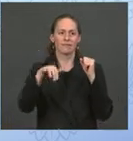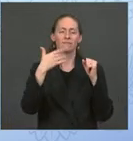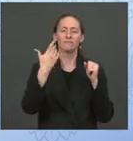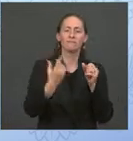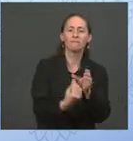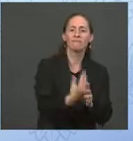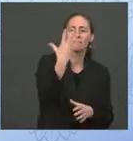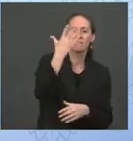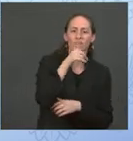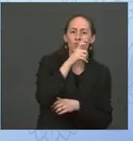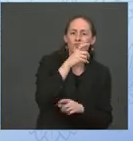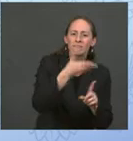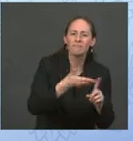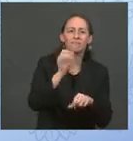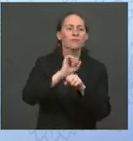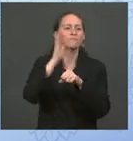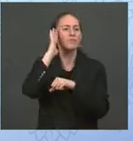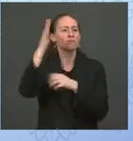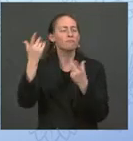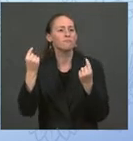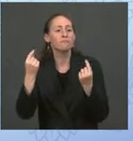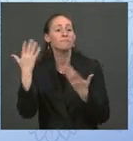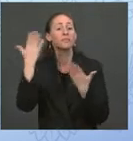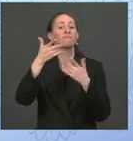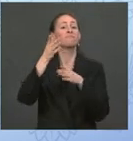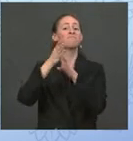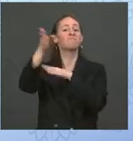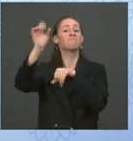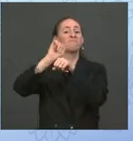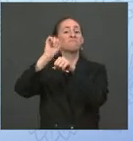they are public servants working to make